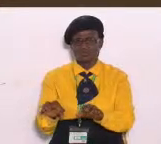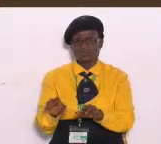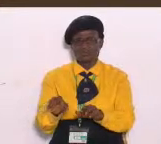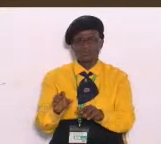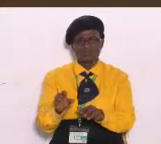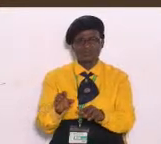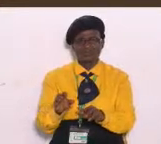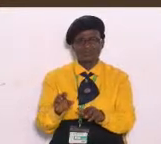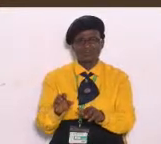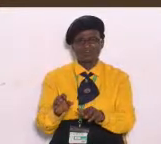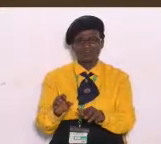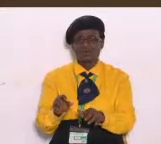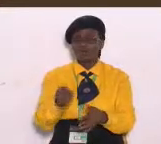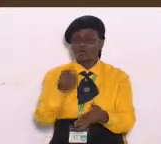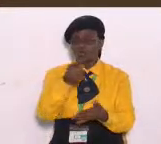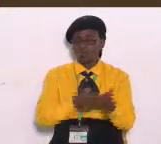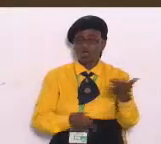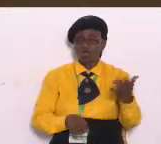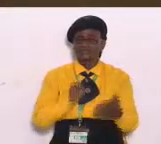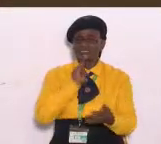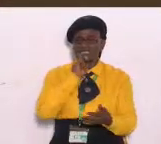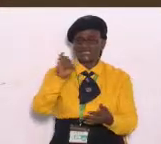some unbelievable things.